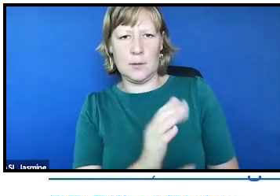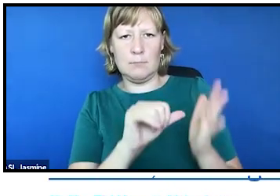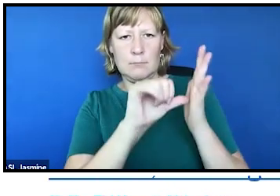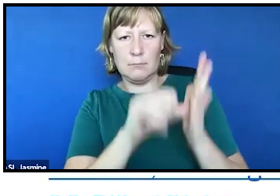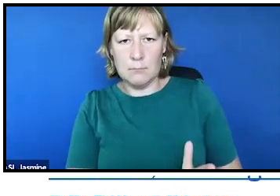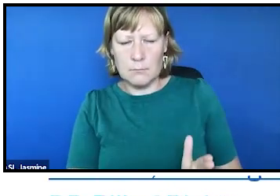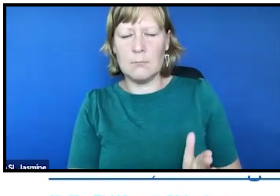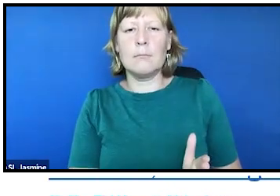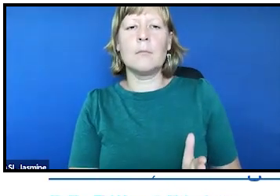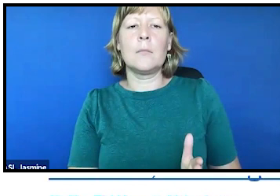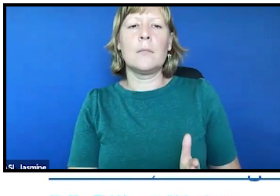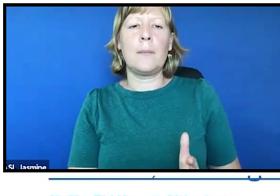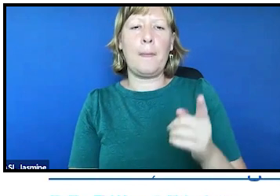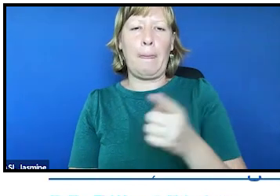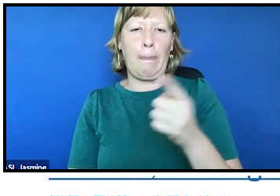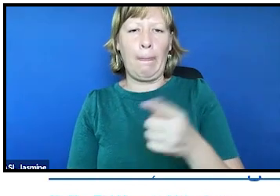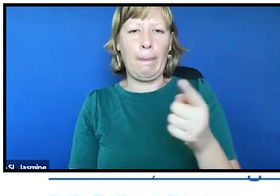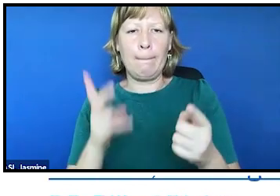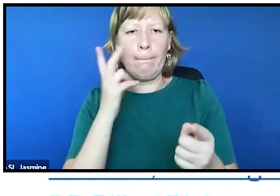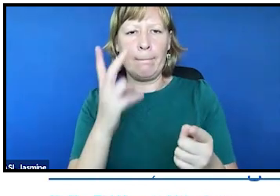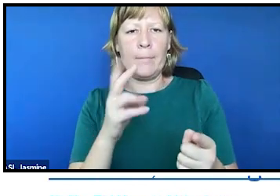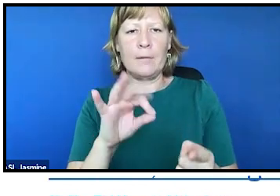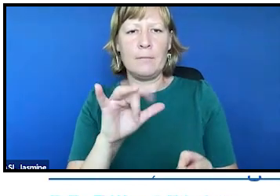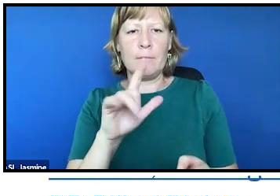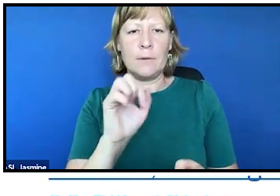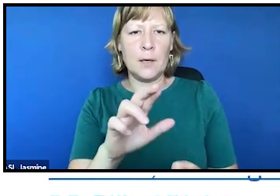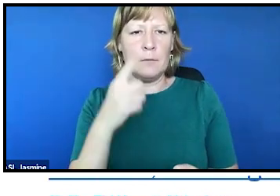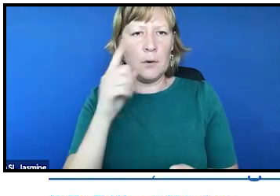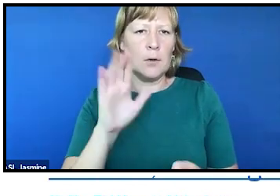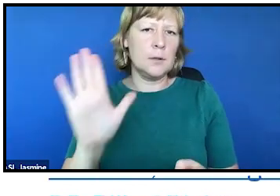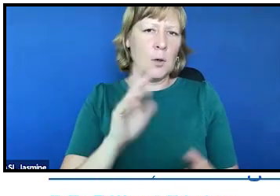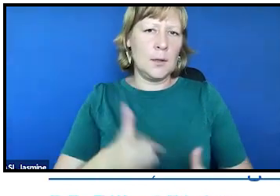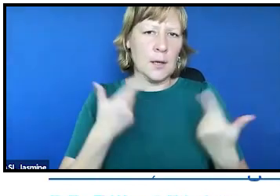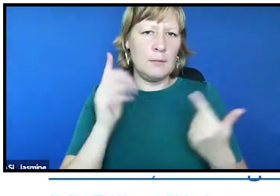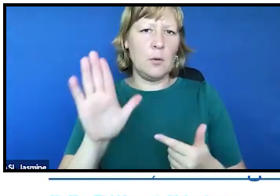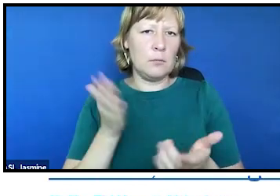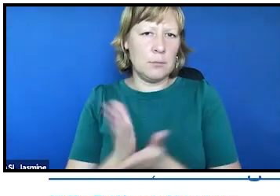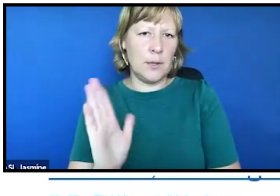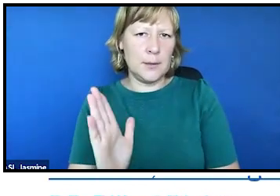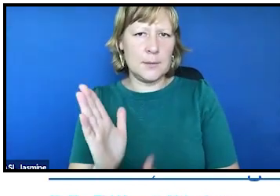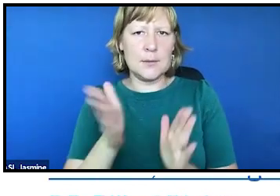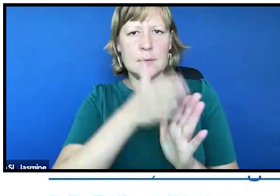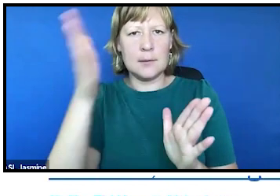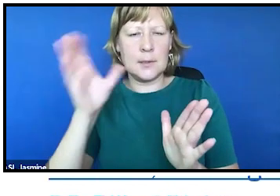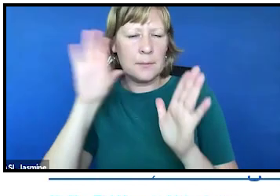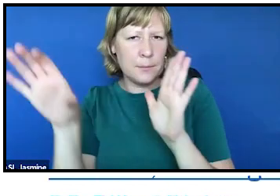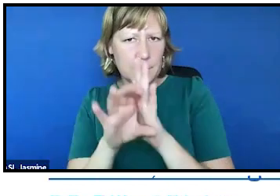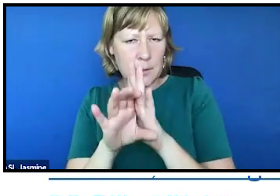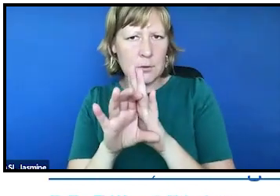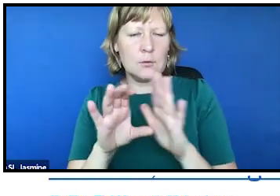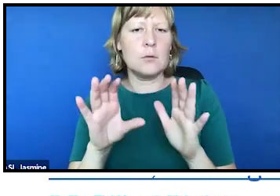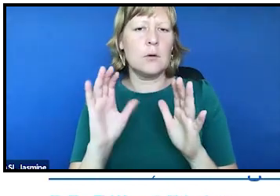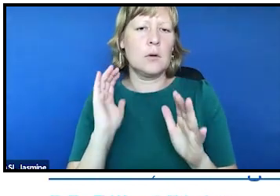our flyer for the DD Service Bill of Rights. And right next to it is a picture of our